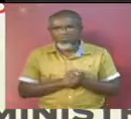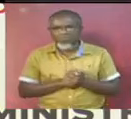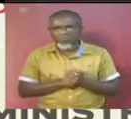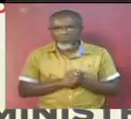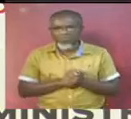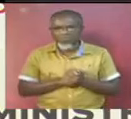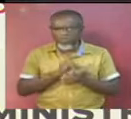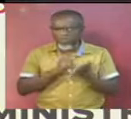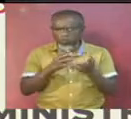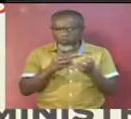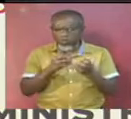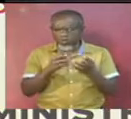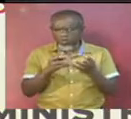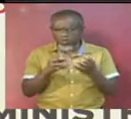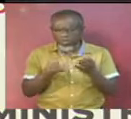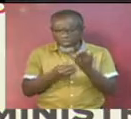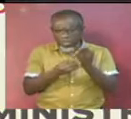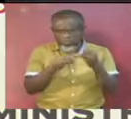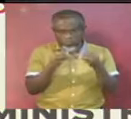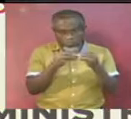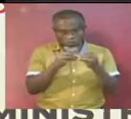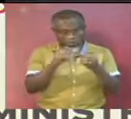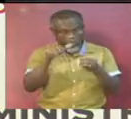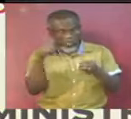the question that Dr. Hines had